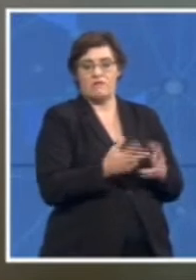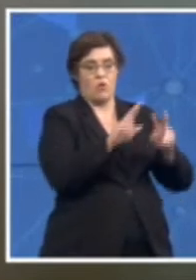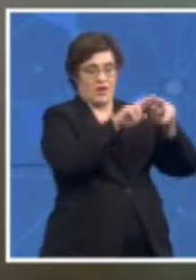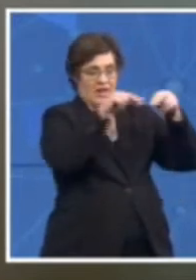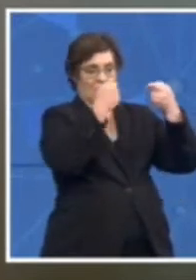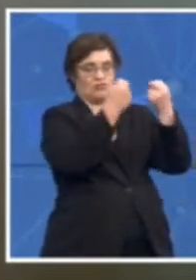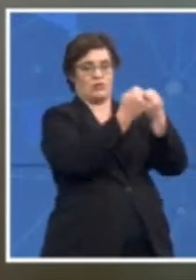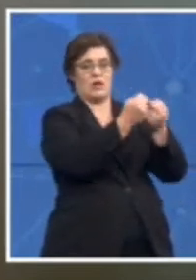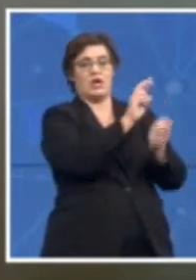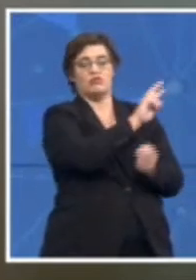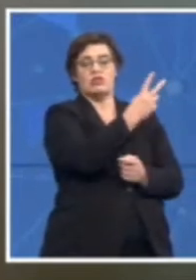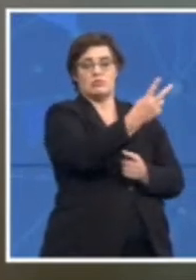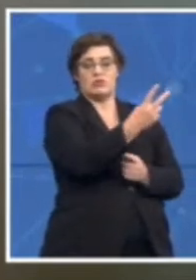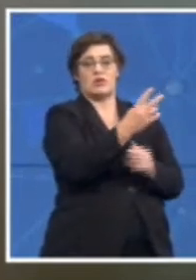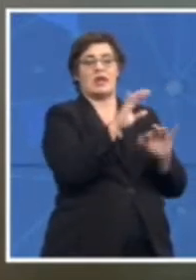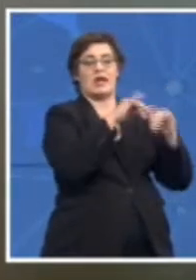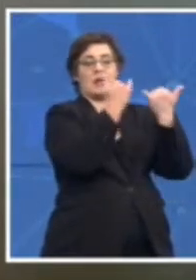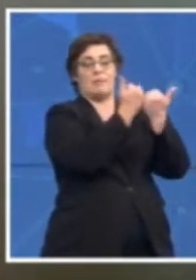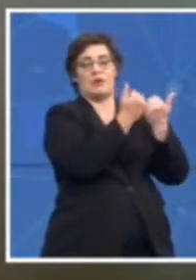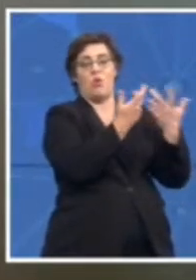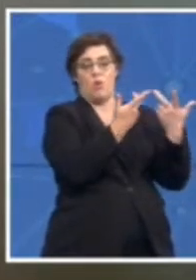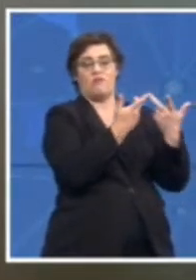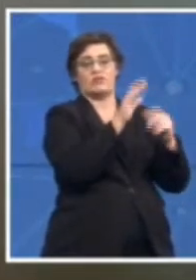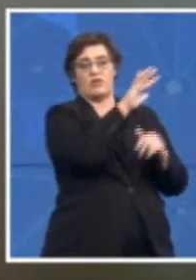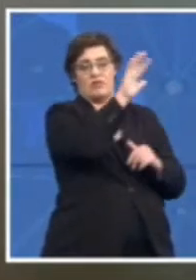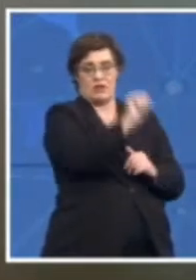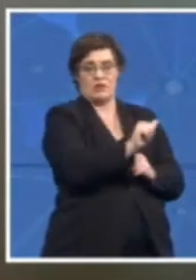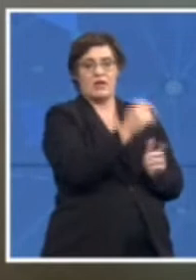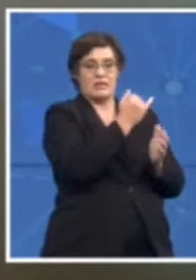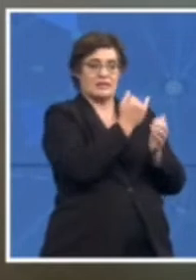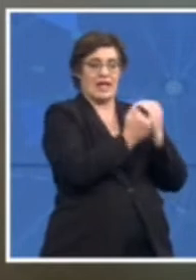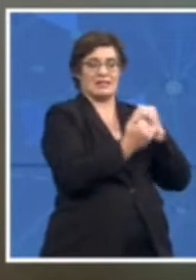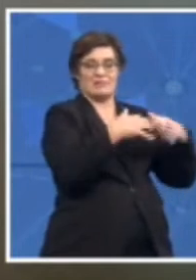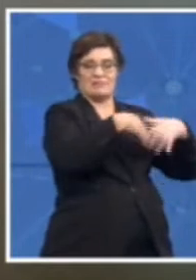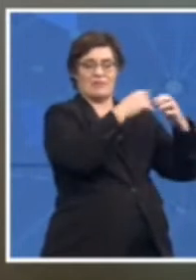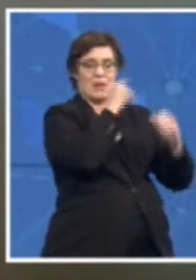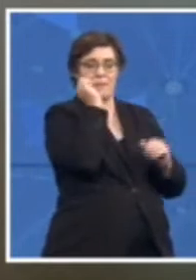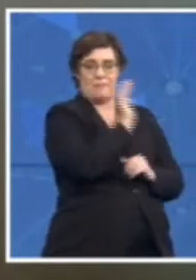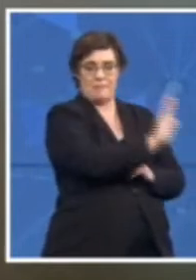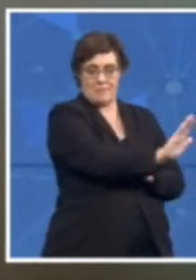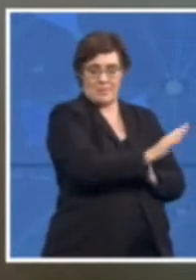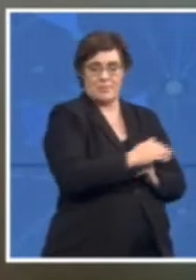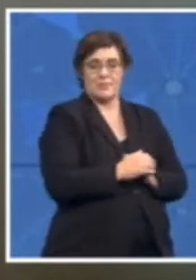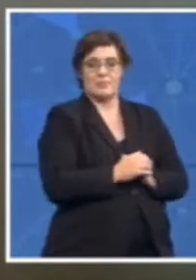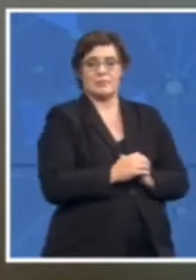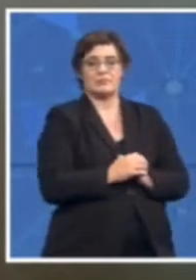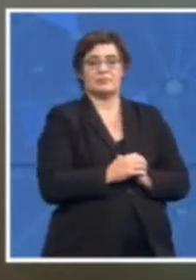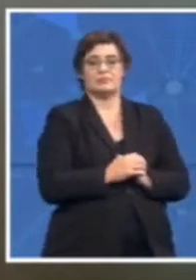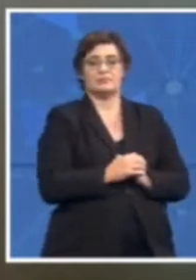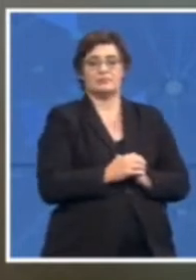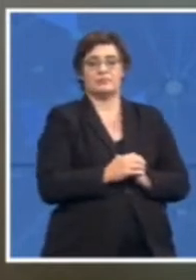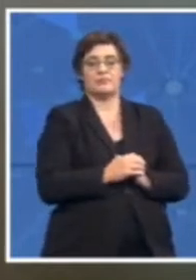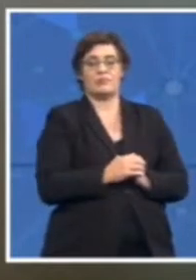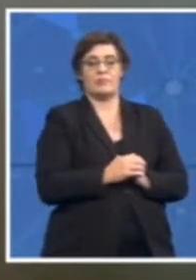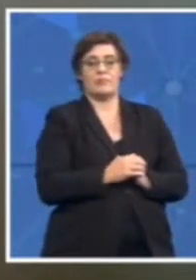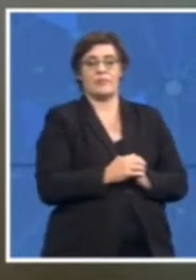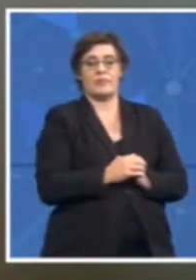as this entity is known. We have also put in place measures